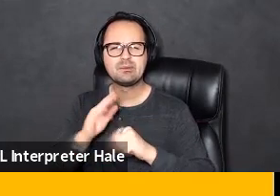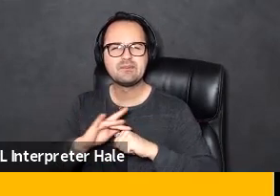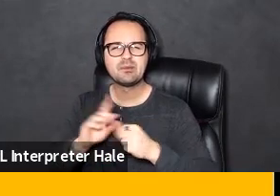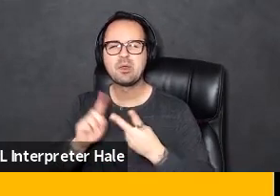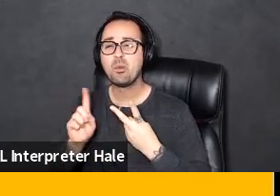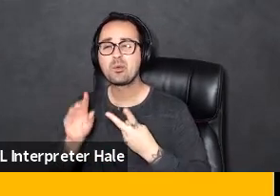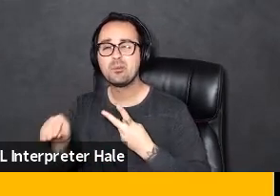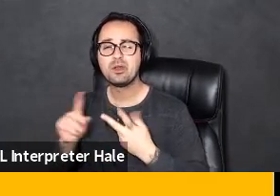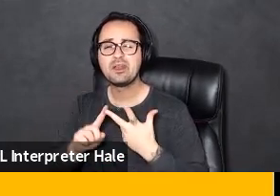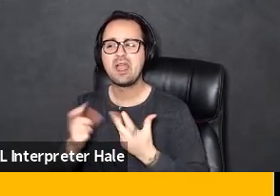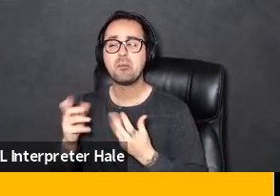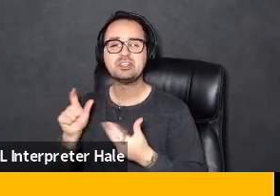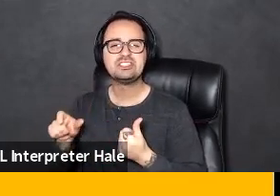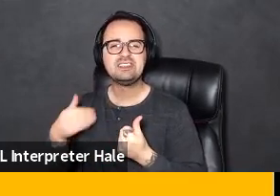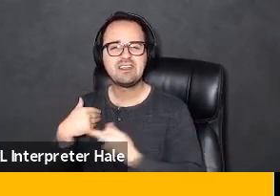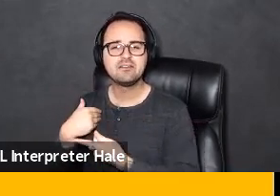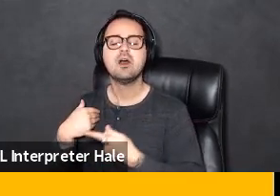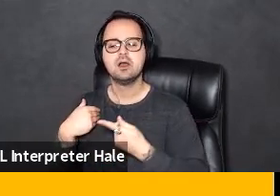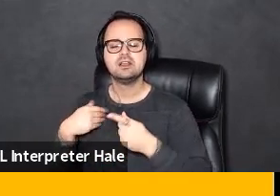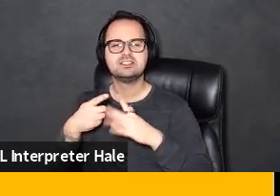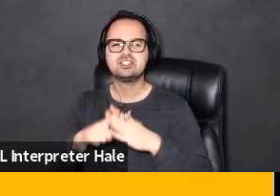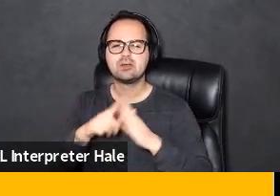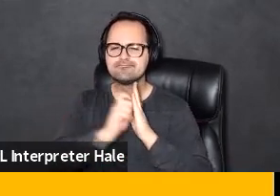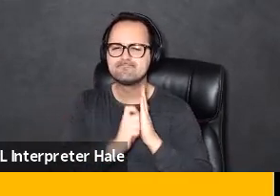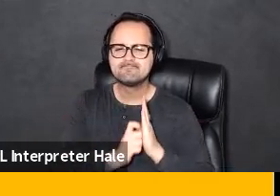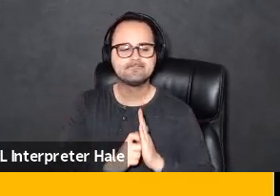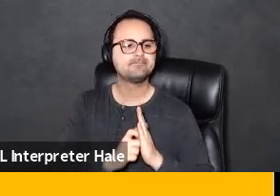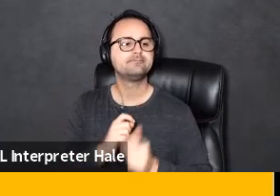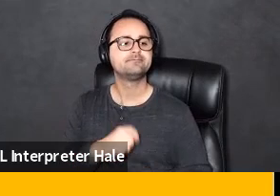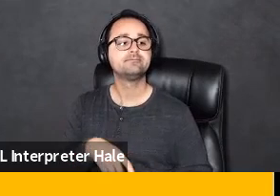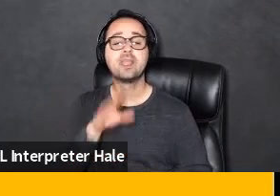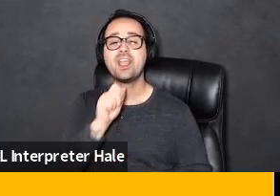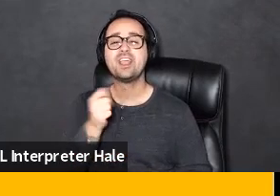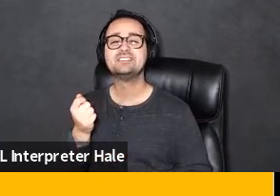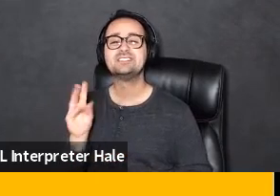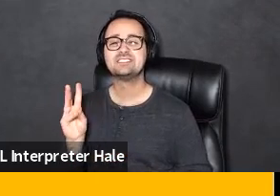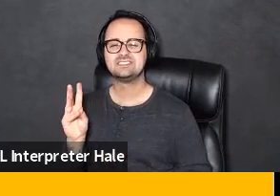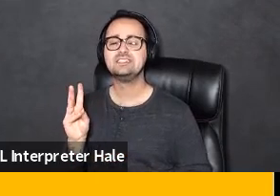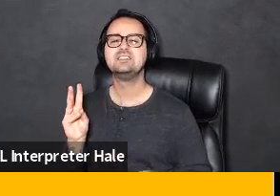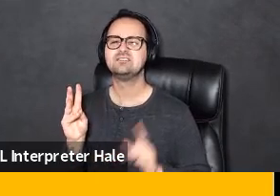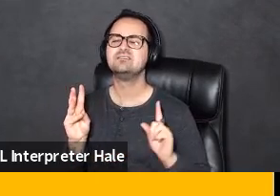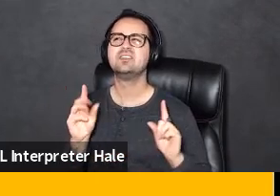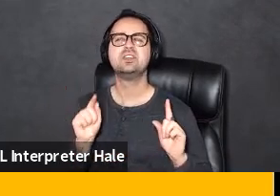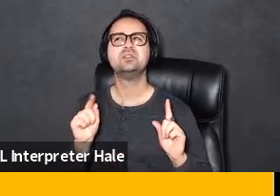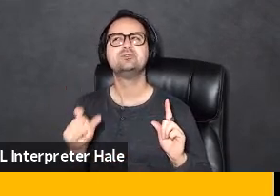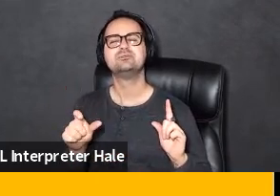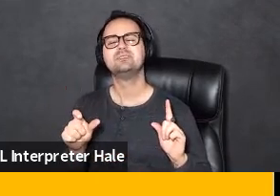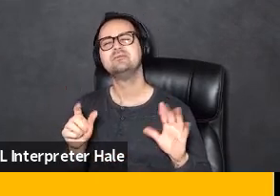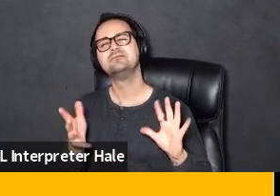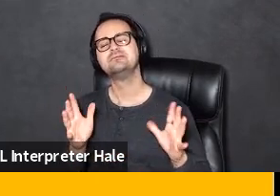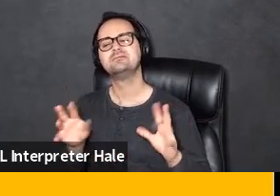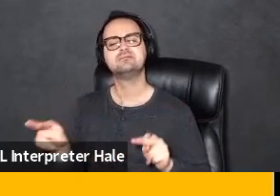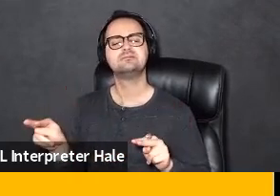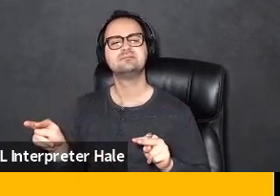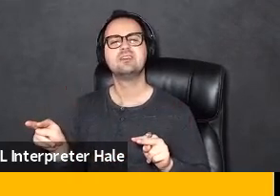much is the need gonna be? Start building that out. This says as of age 16 that I should be sort of looking